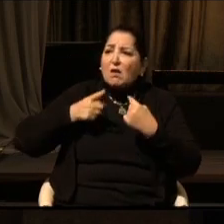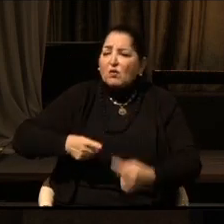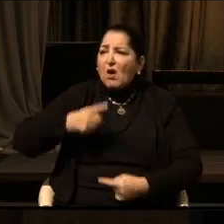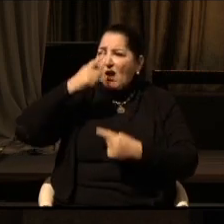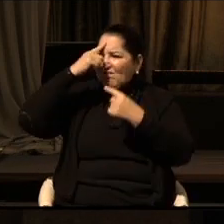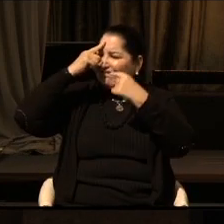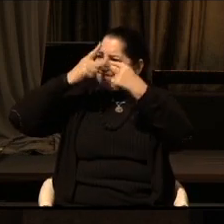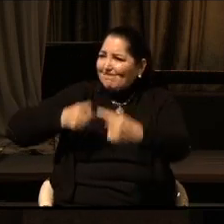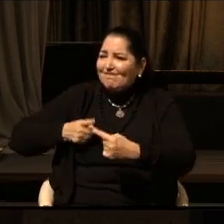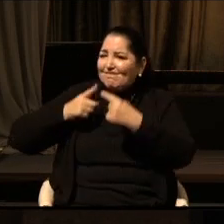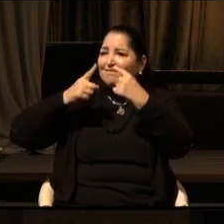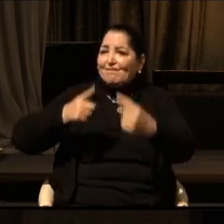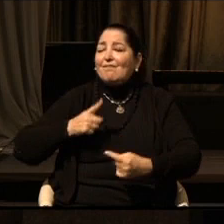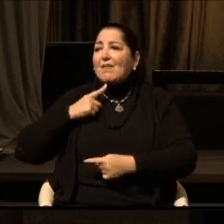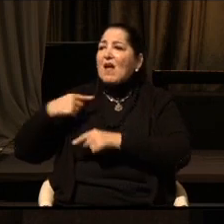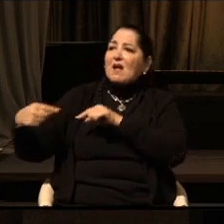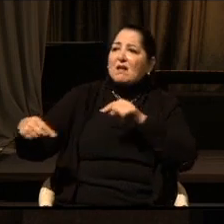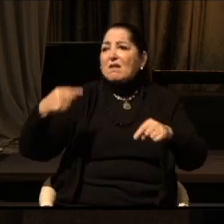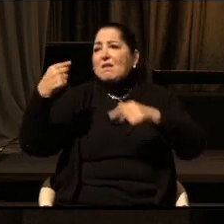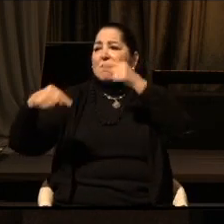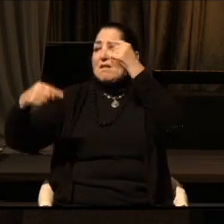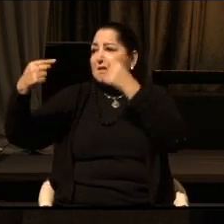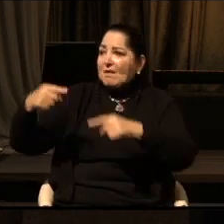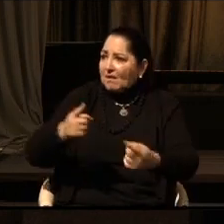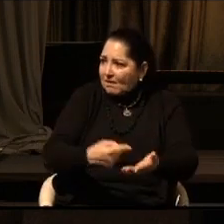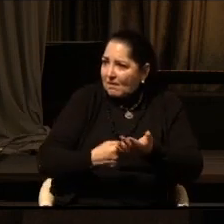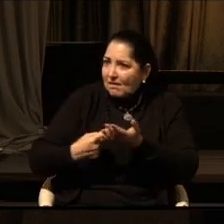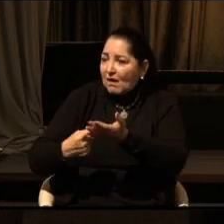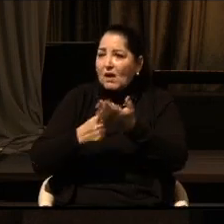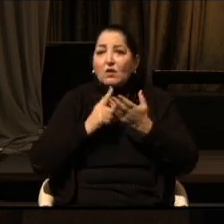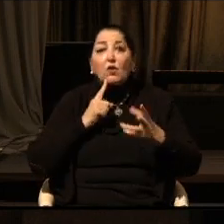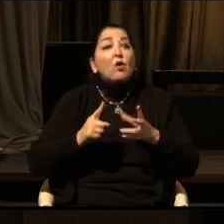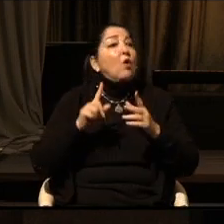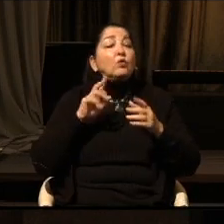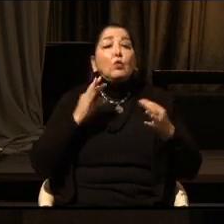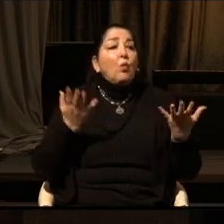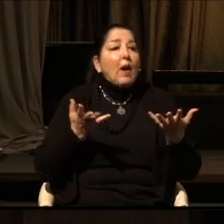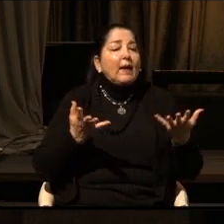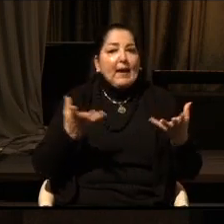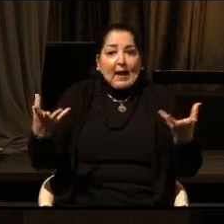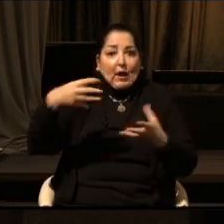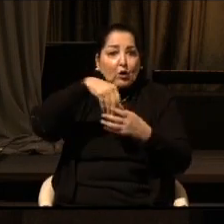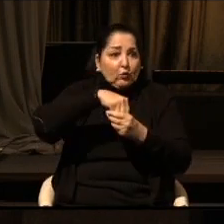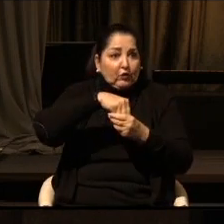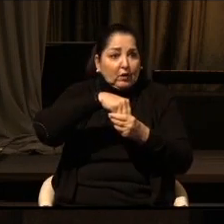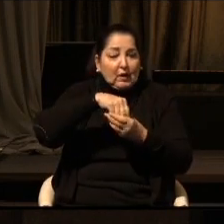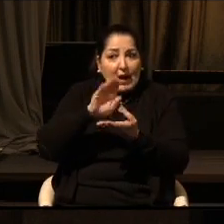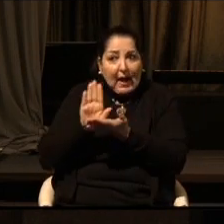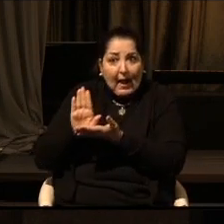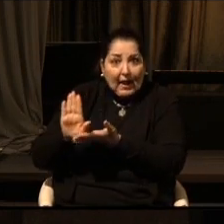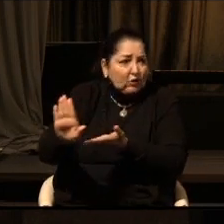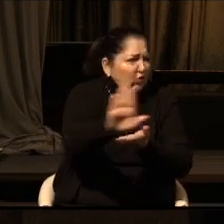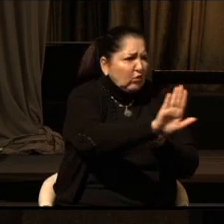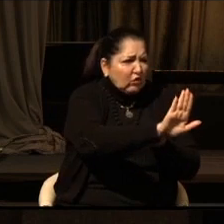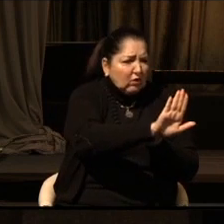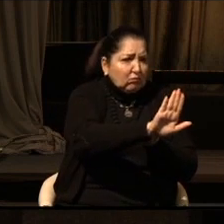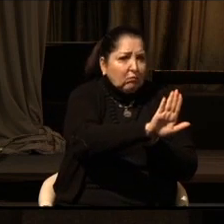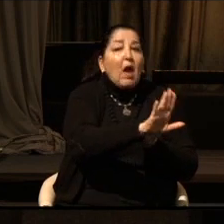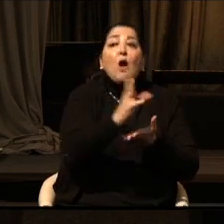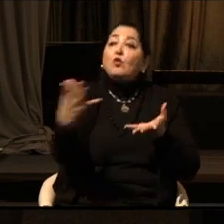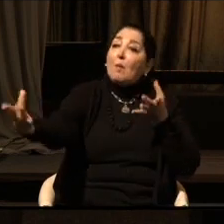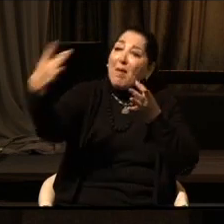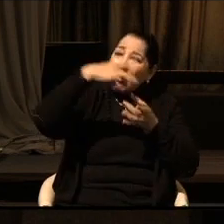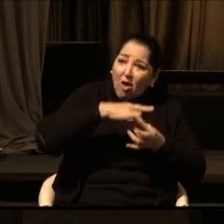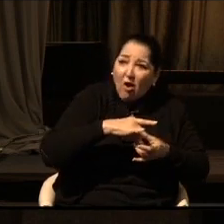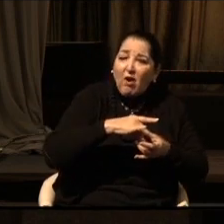conversations around inclusion, exclusion, and belonging. You won't see how we struggle to make